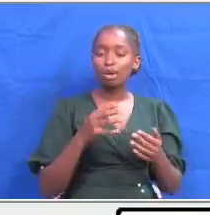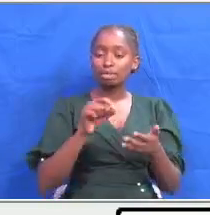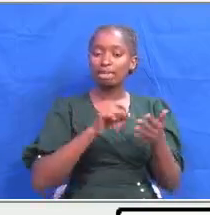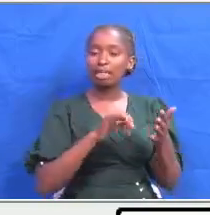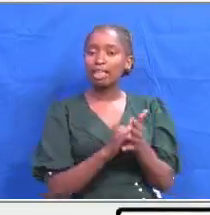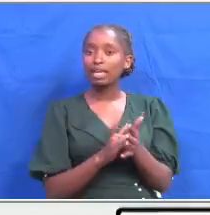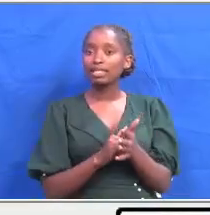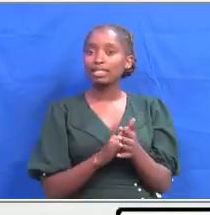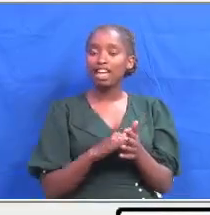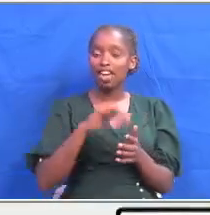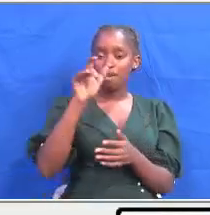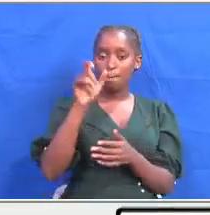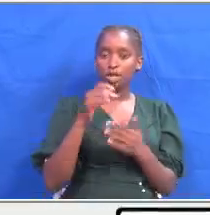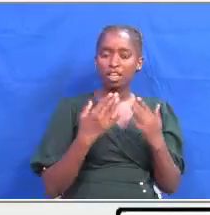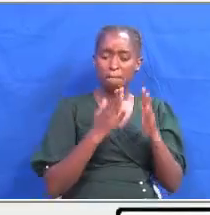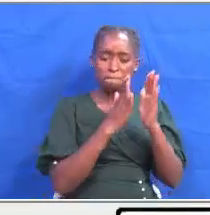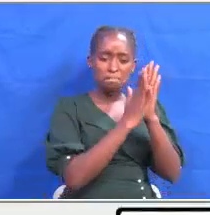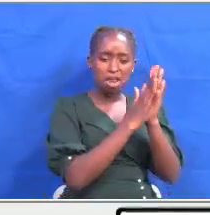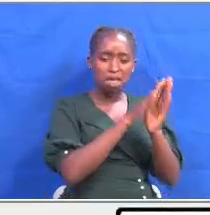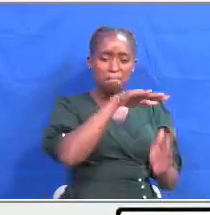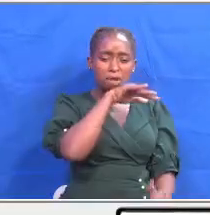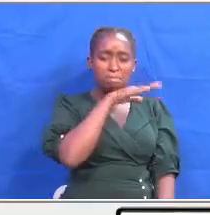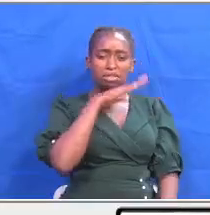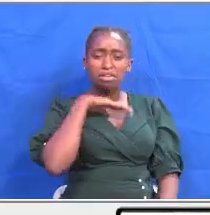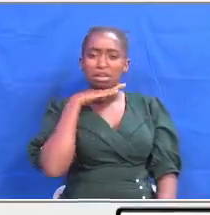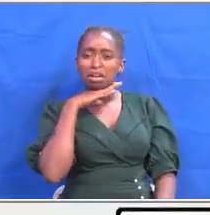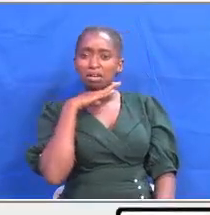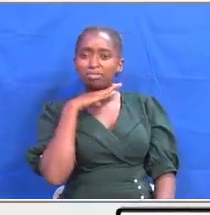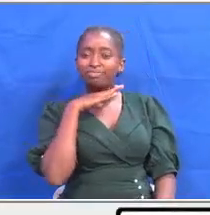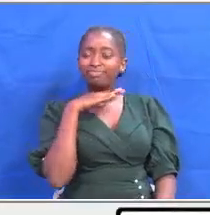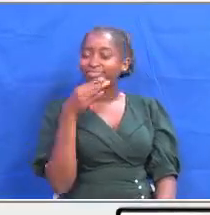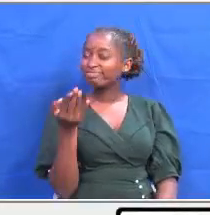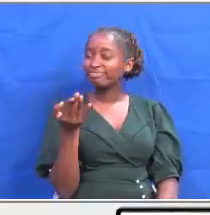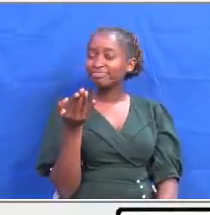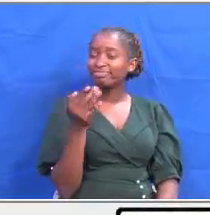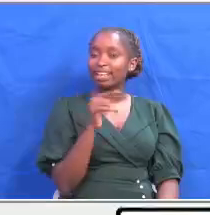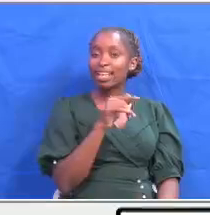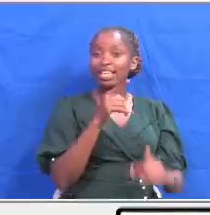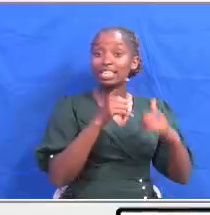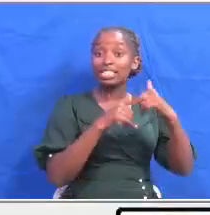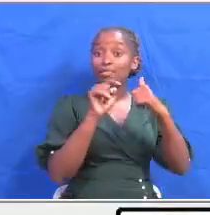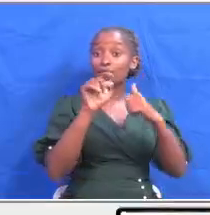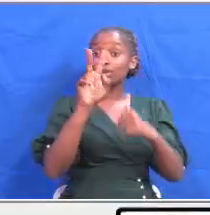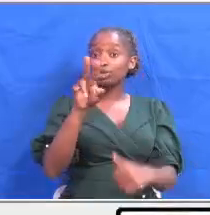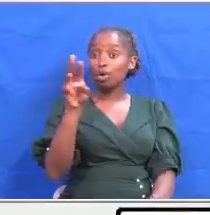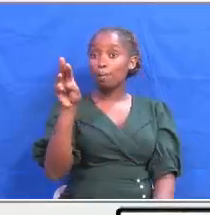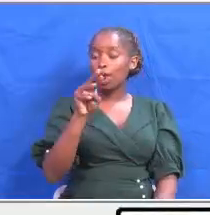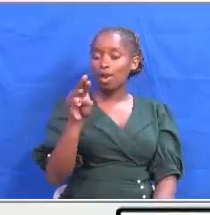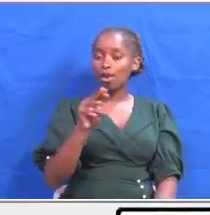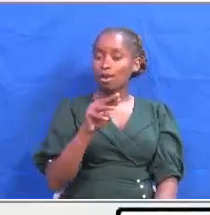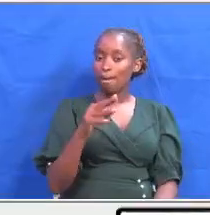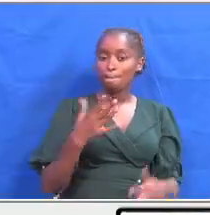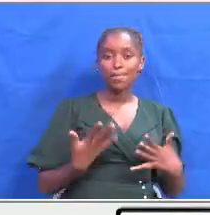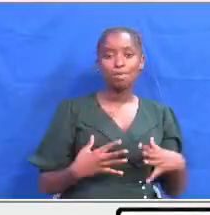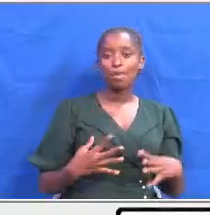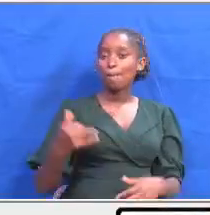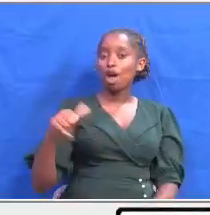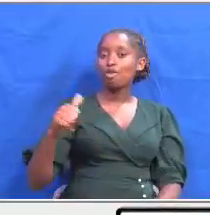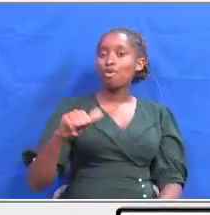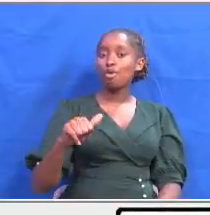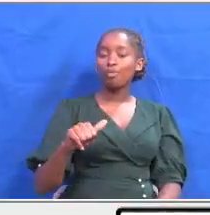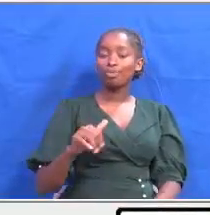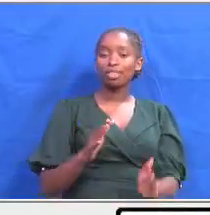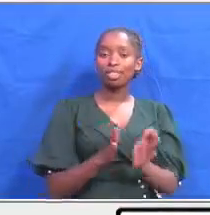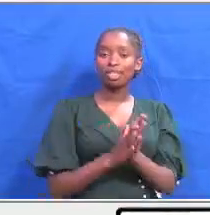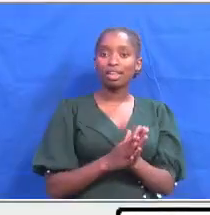everyone prays for Baba to die, well, they will wait. The 6.2 million also are people, isn't it? And they pay tax.